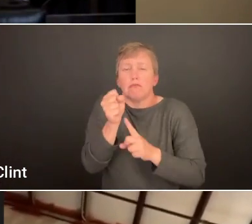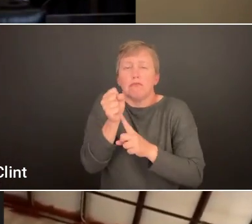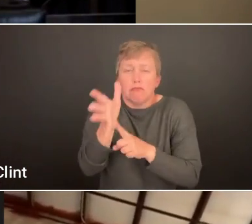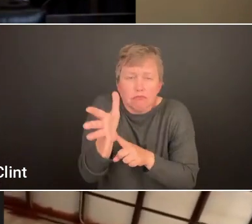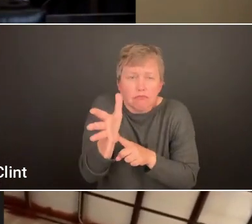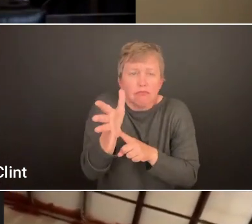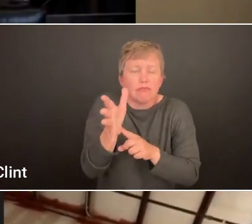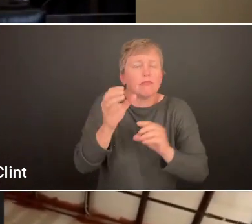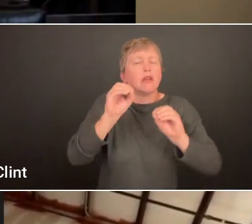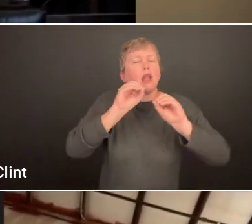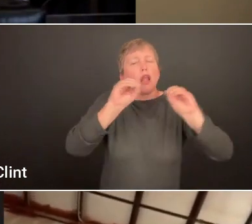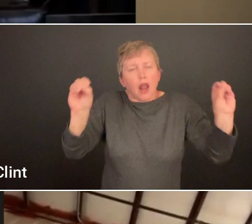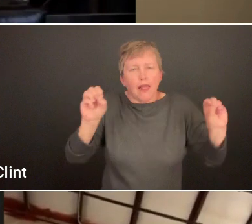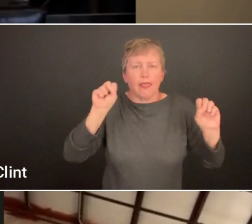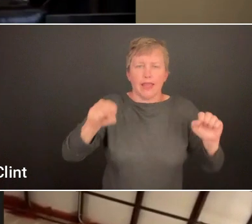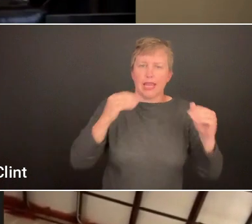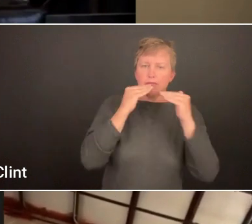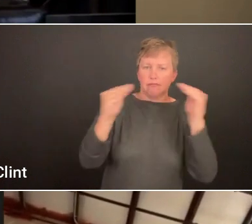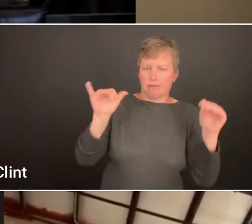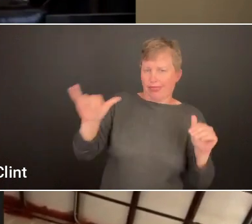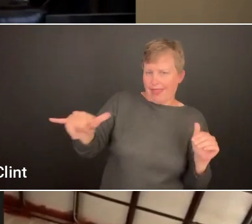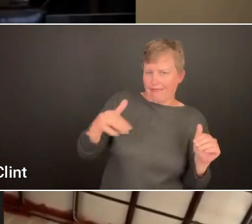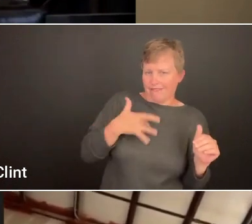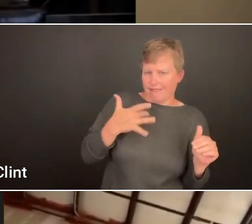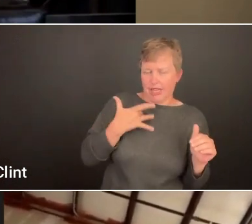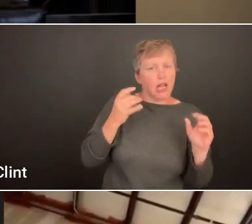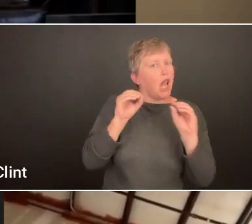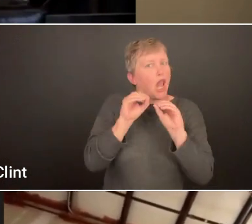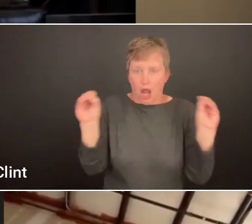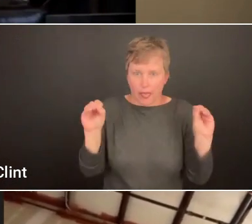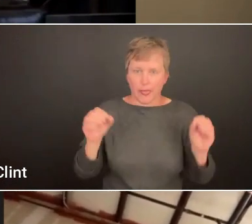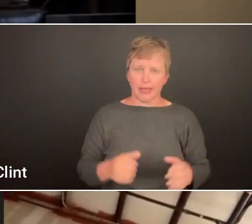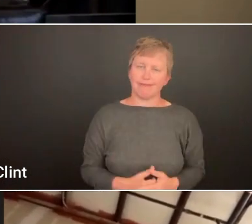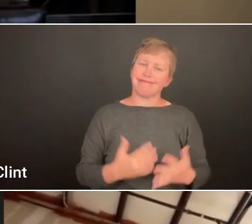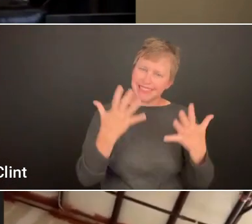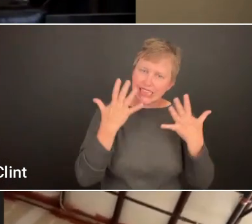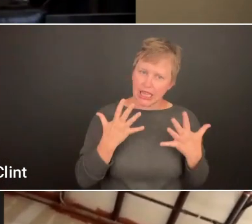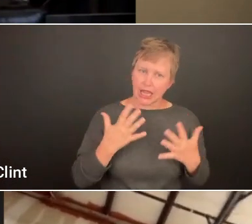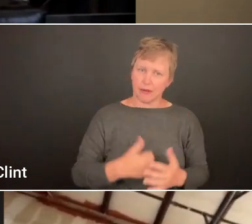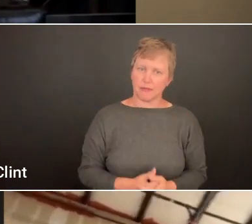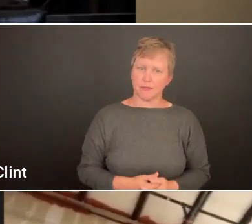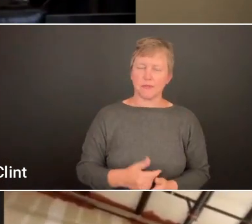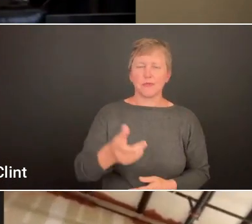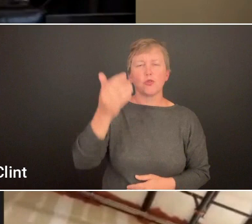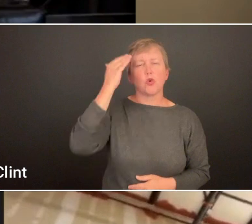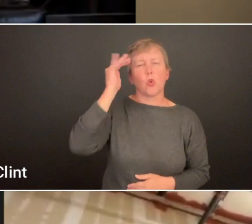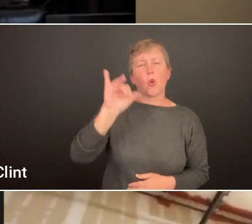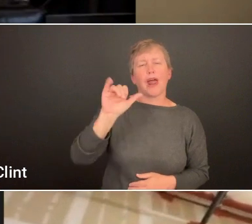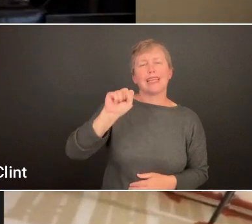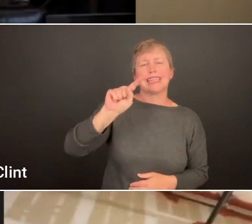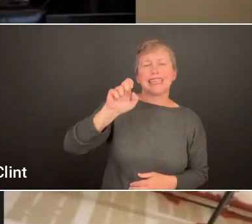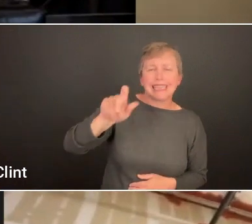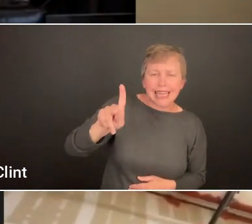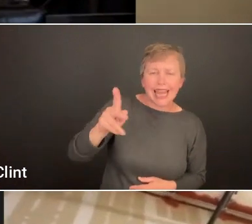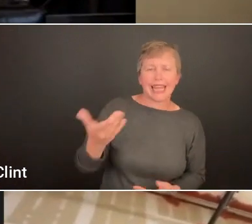There's no replacing the feeling that you physically get from having an orgasm. I don't know of anything at all that